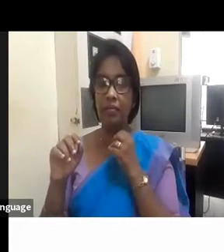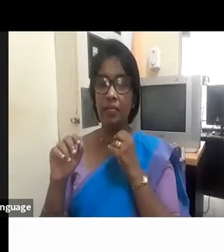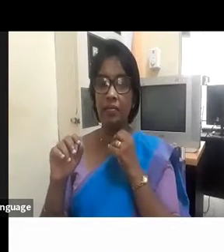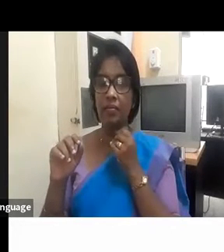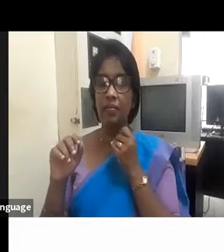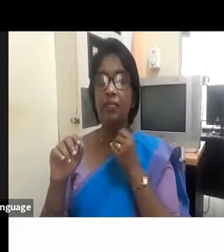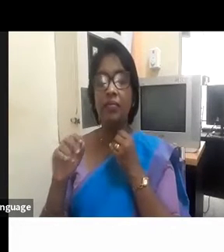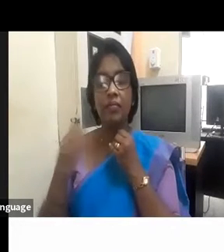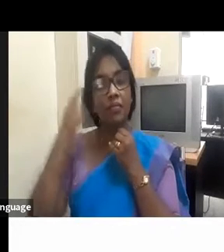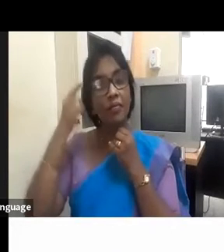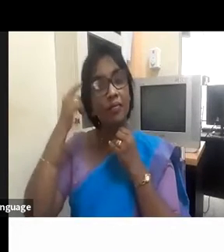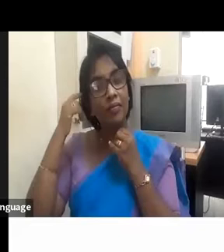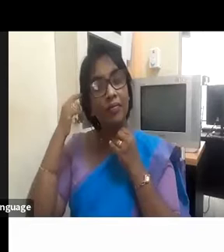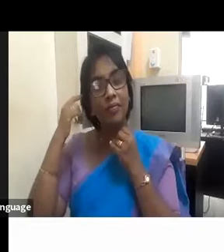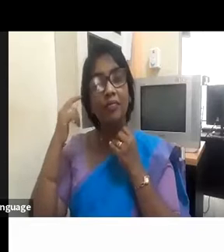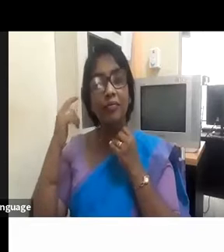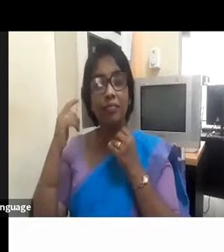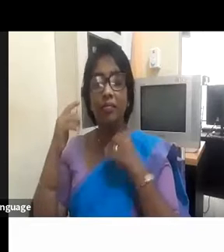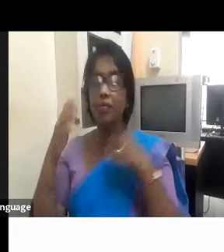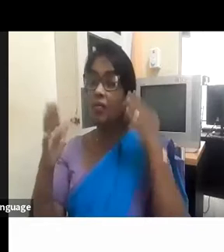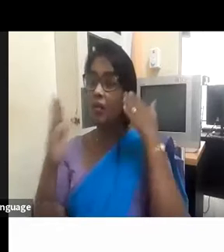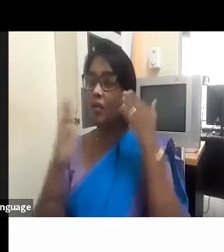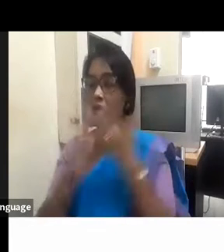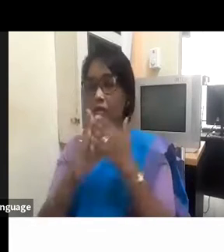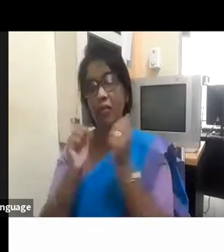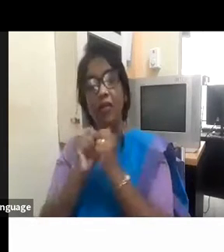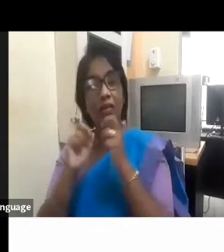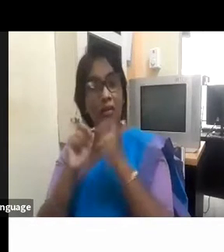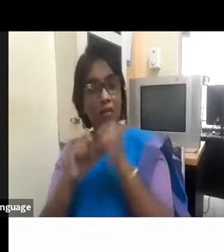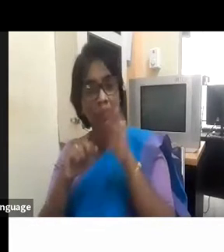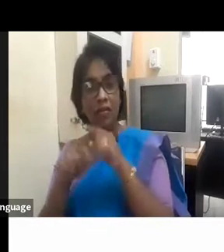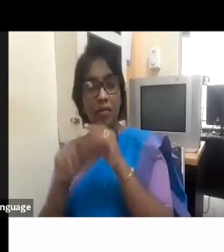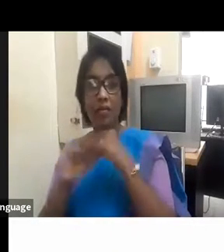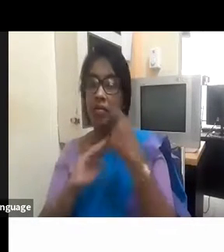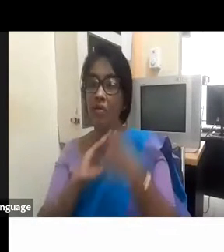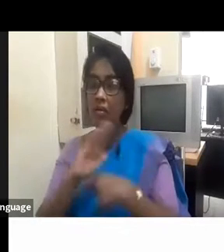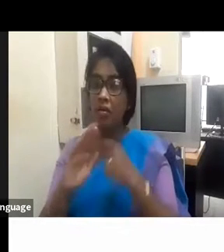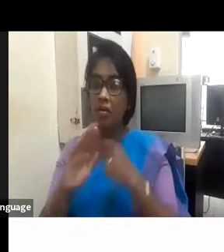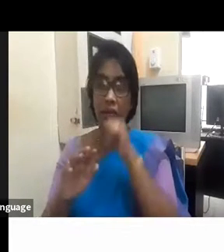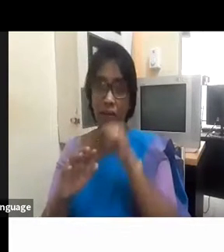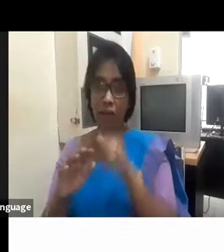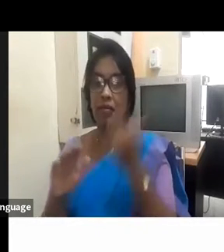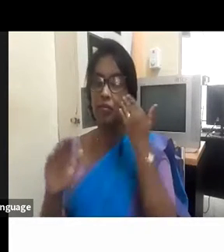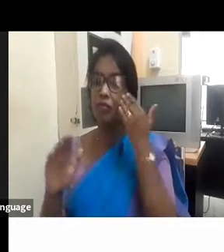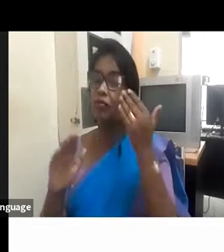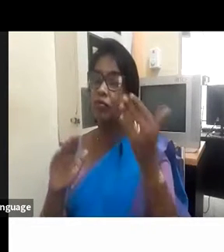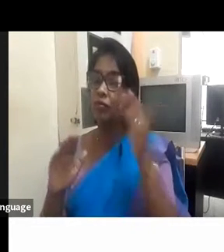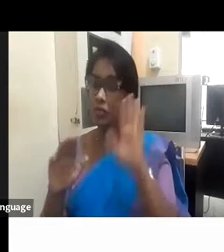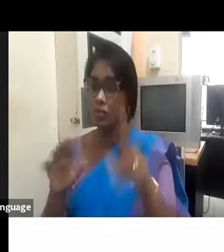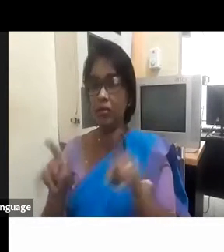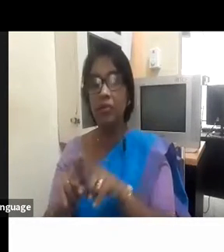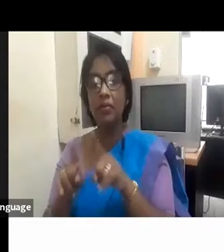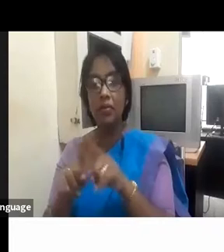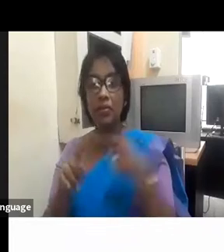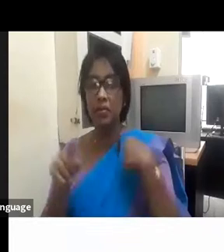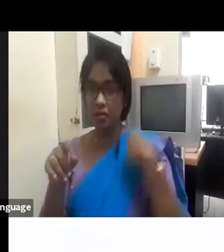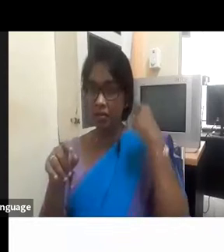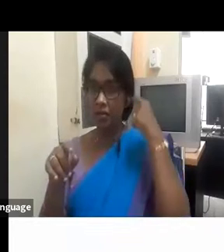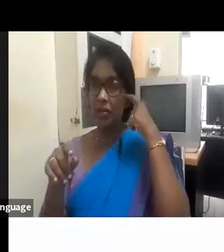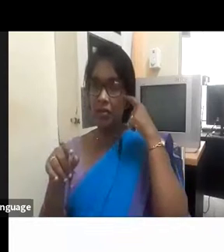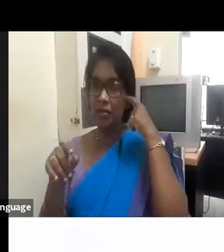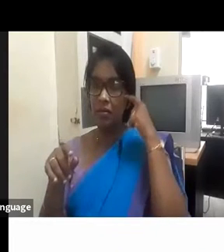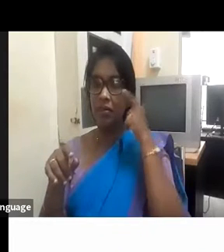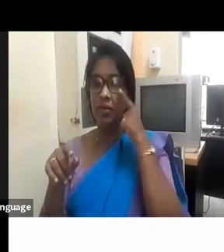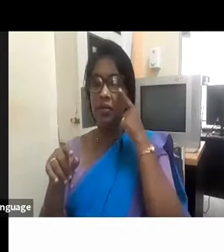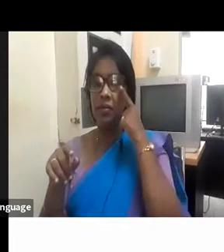is very apparent in Sri Lanka today. I think, as she said, everything